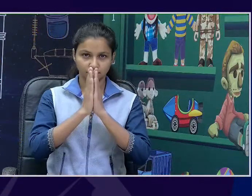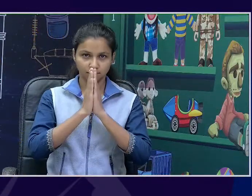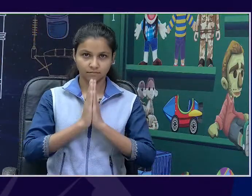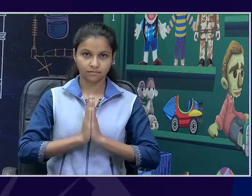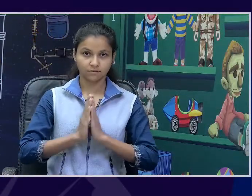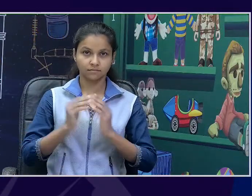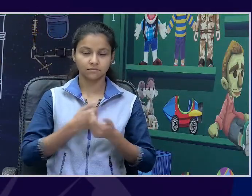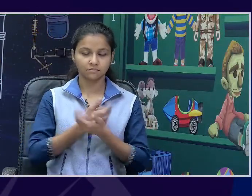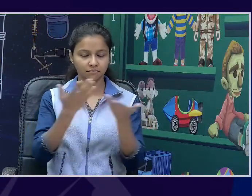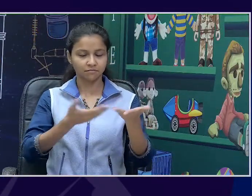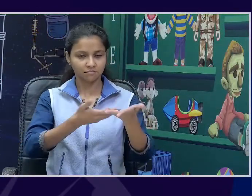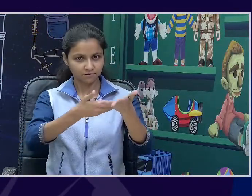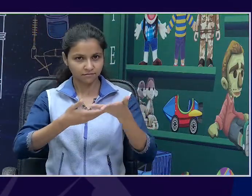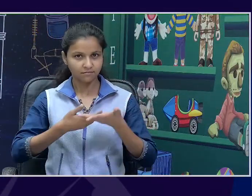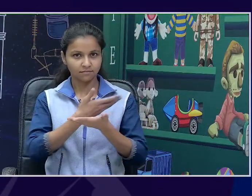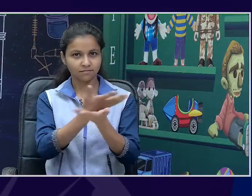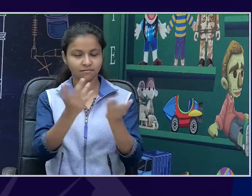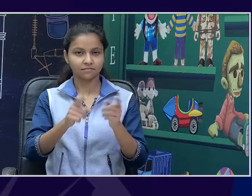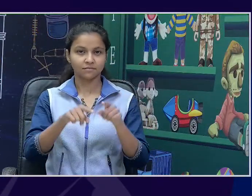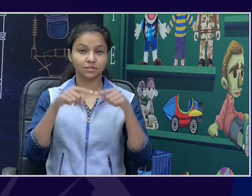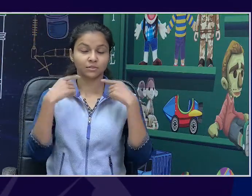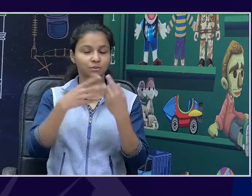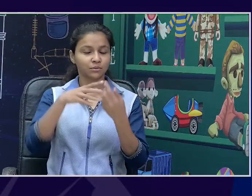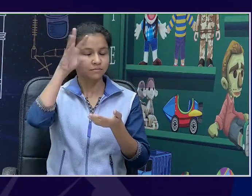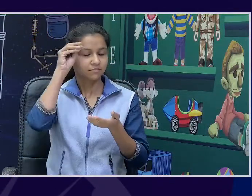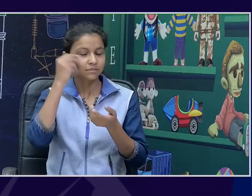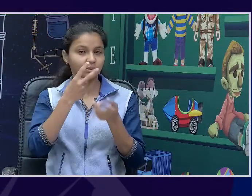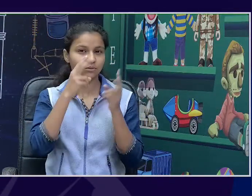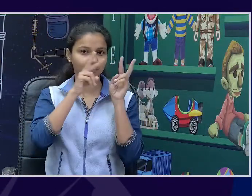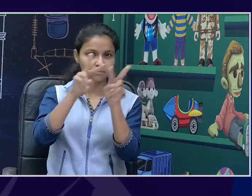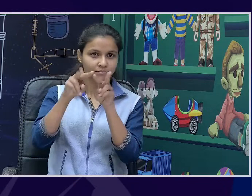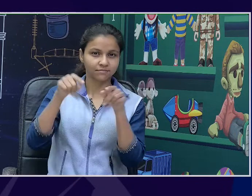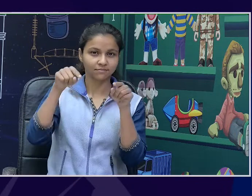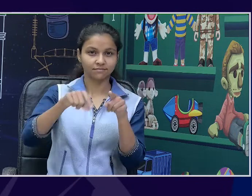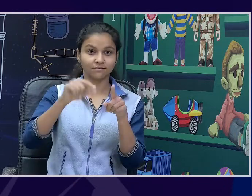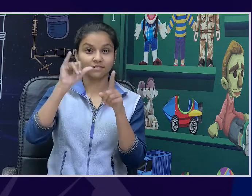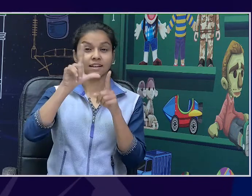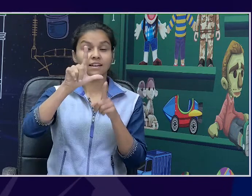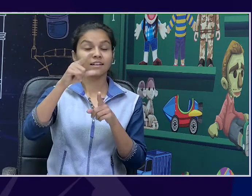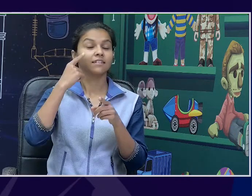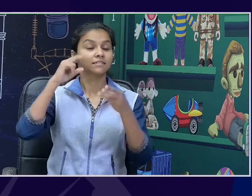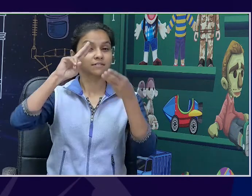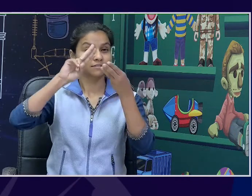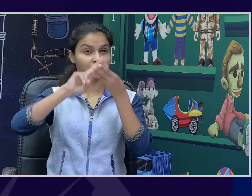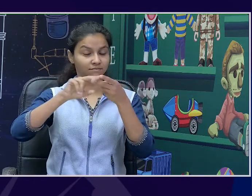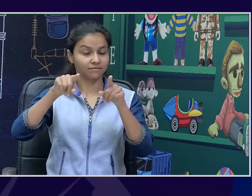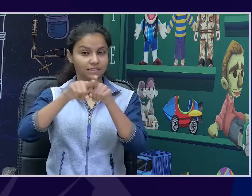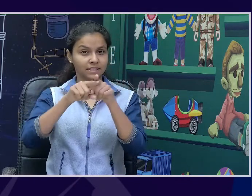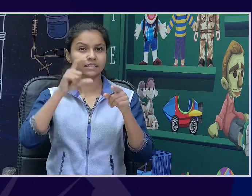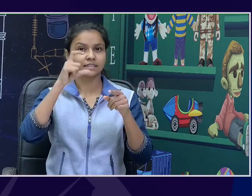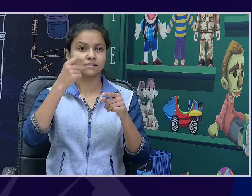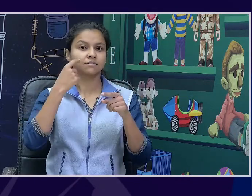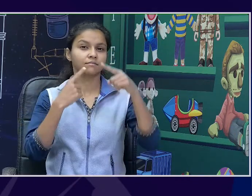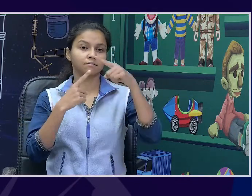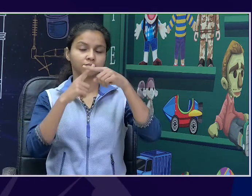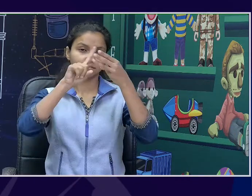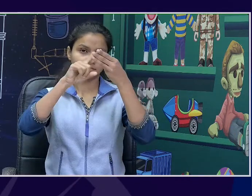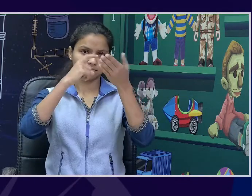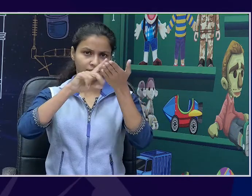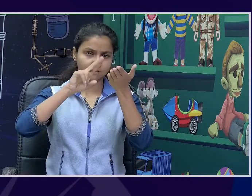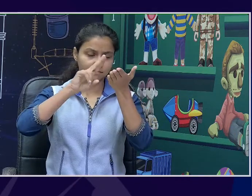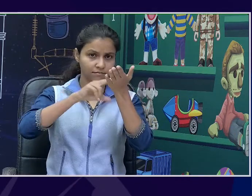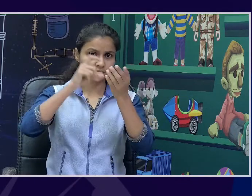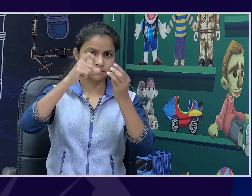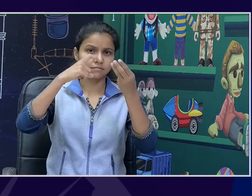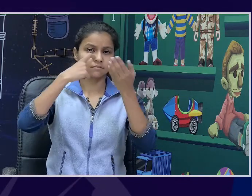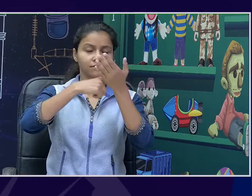Namaskar, very warm welcome to all our viewers and learners in this live phone-in session of CIET NCERT. I'm Renu Bhatt and you are with